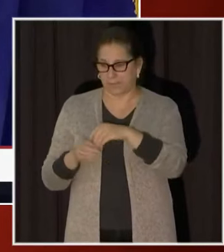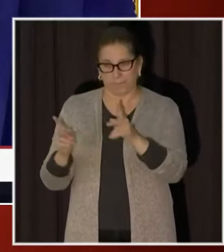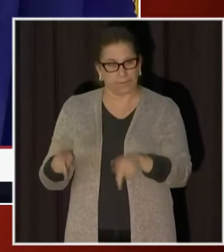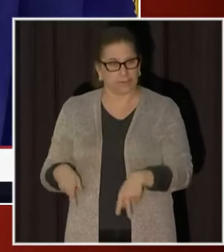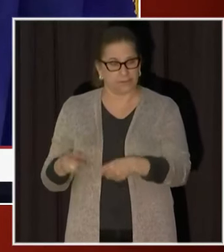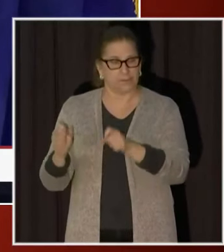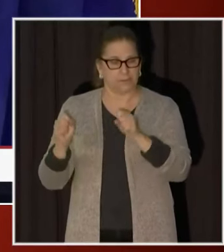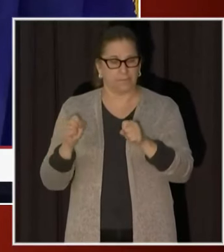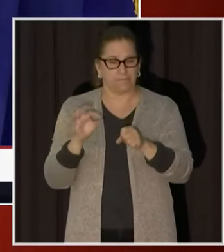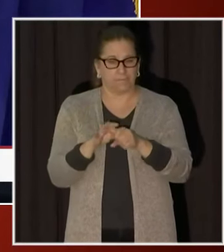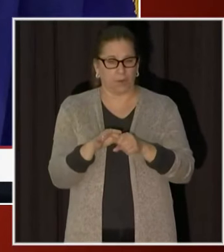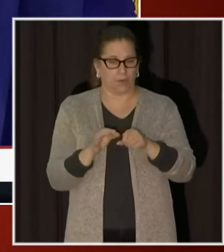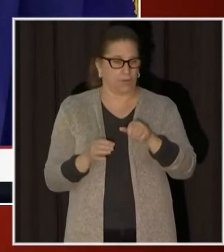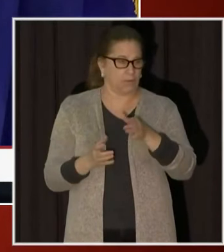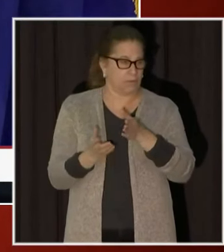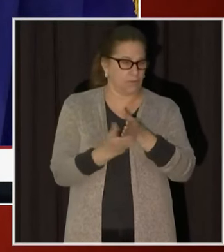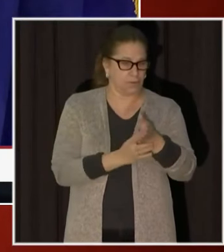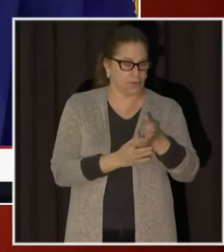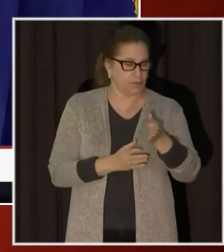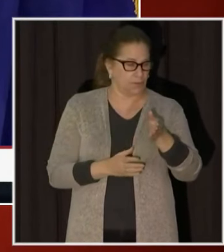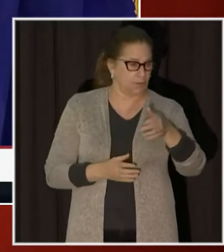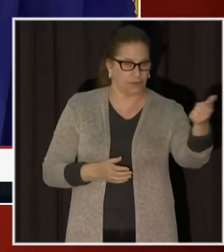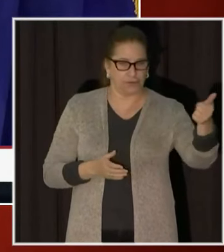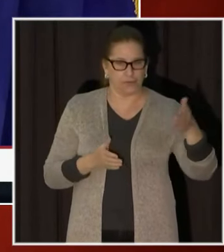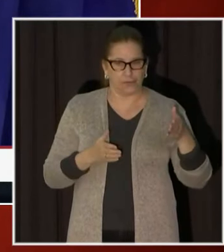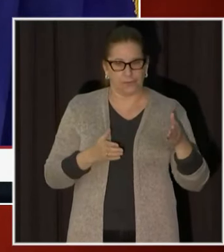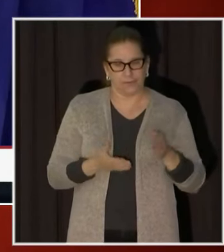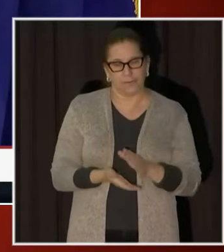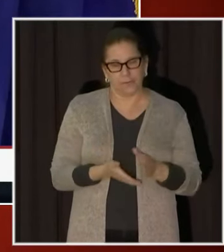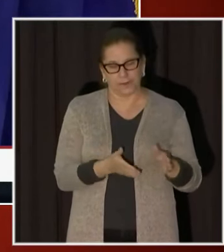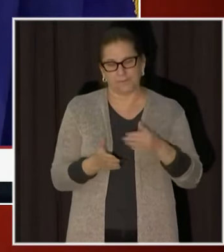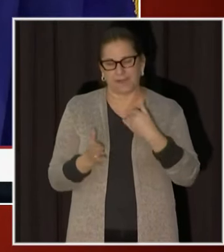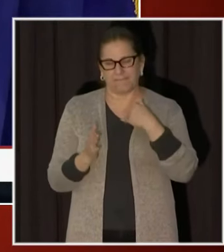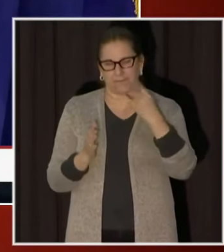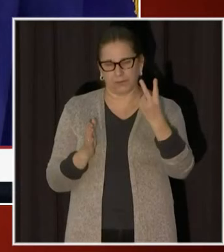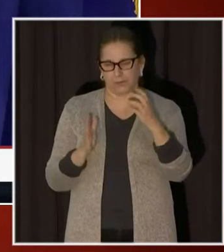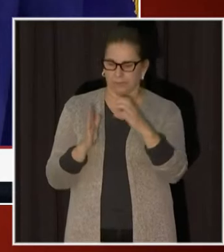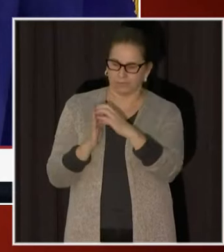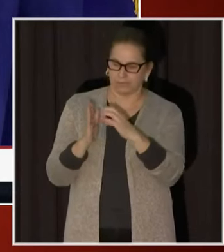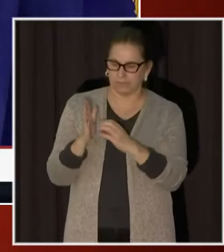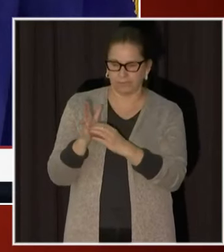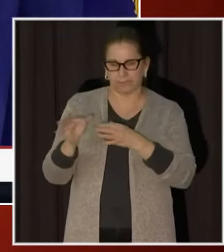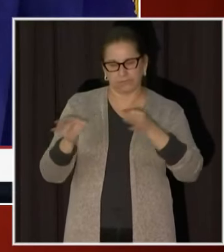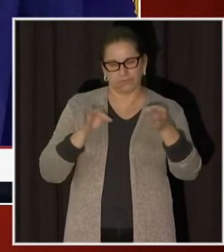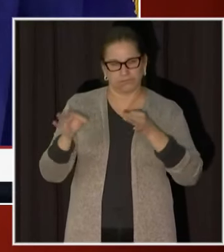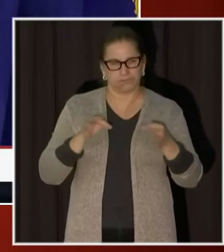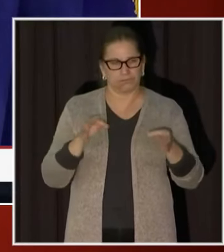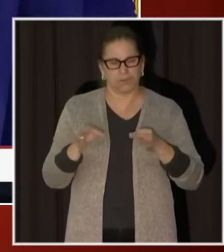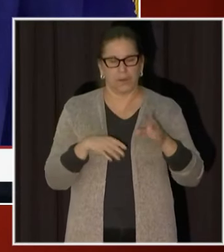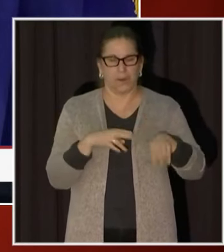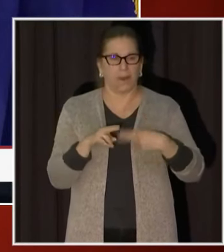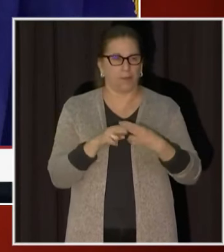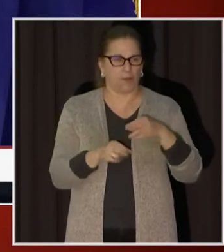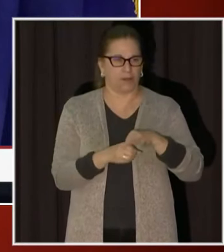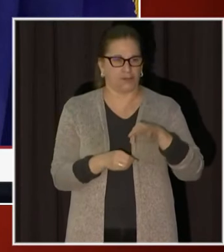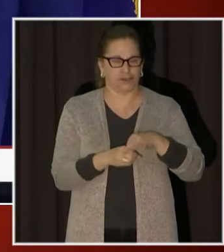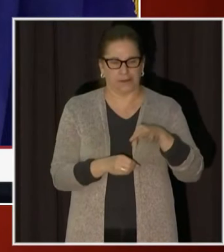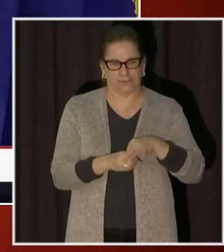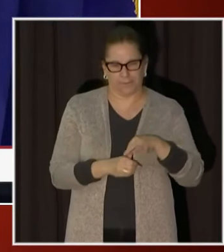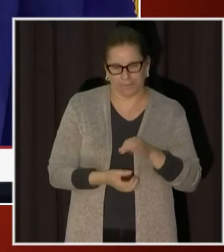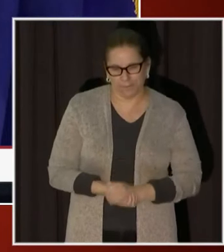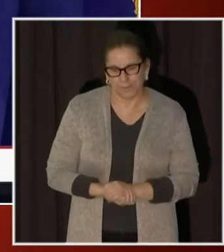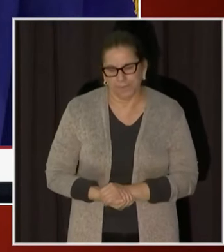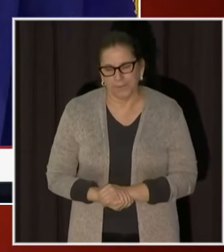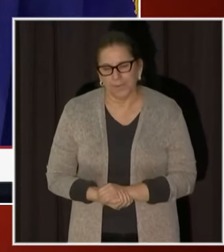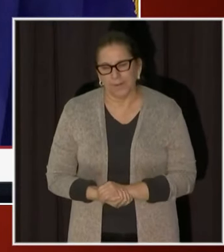As I said, there are 32 sections, but I think those are the ones that probably are getting the most attention. Many